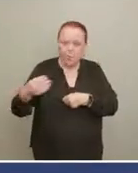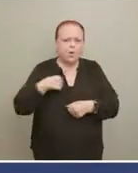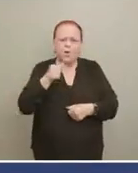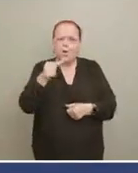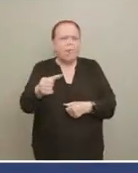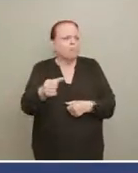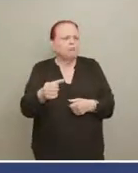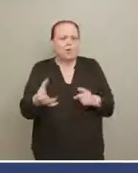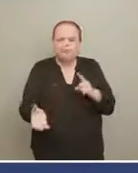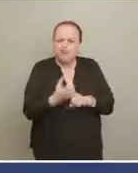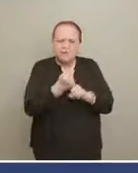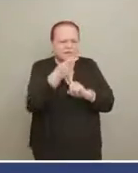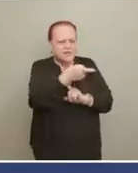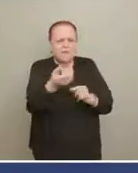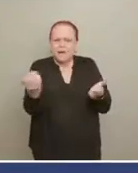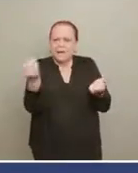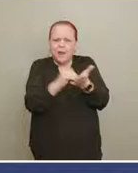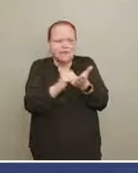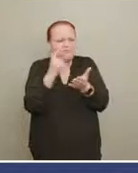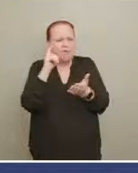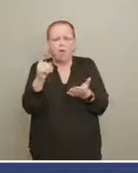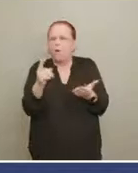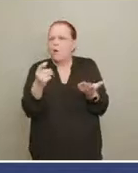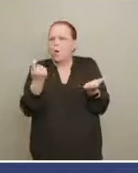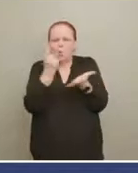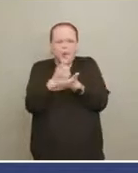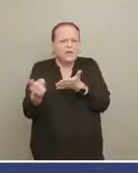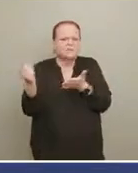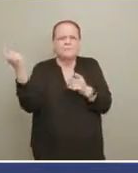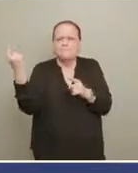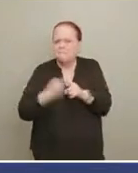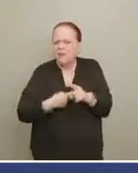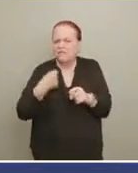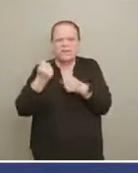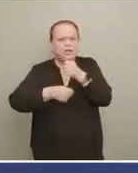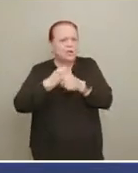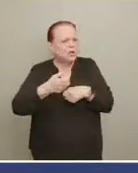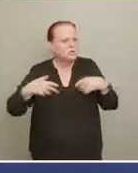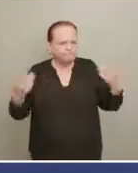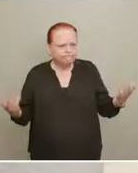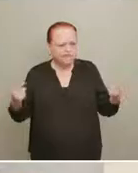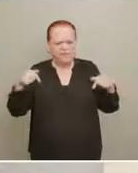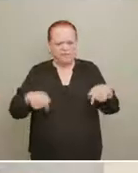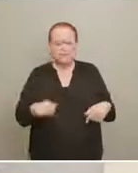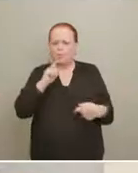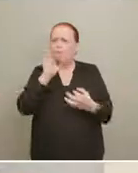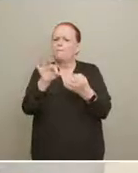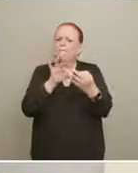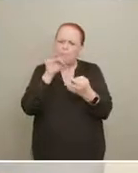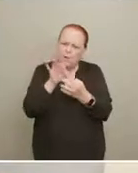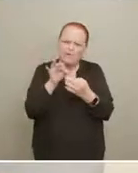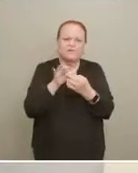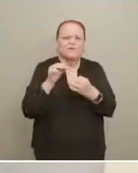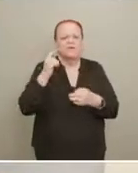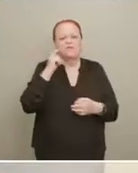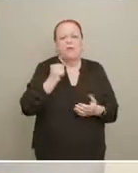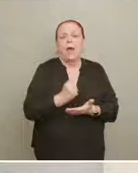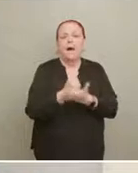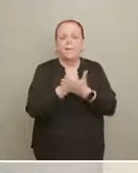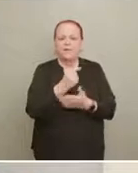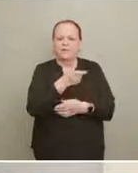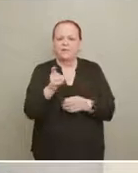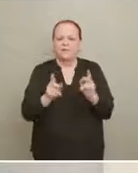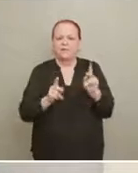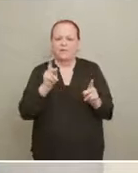weeks at a time. So this program is perfect and ideal for law enforcement. How would you compare booking one of these individuals